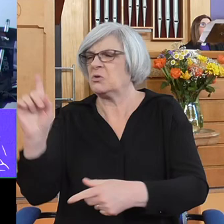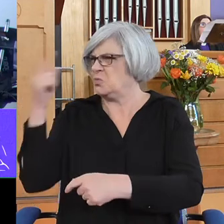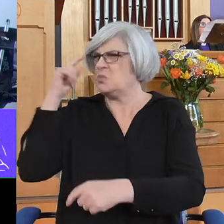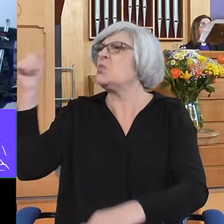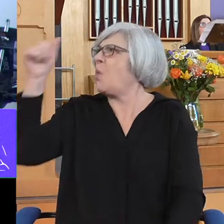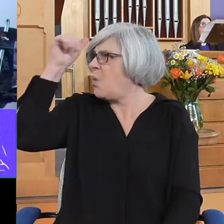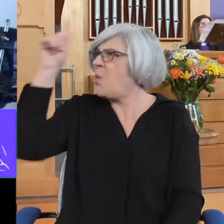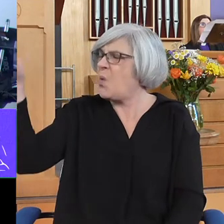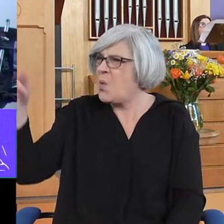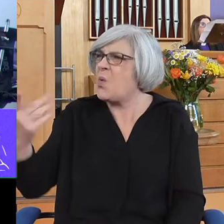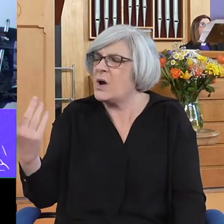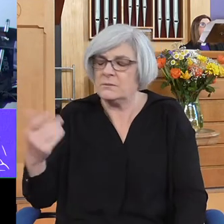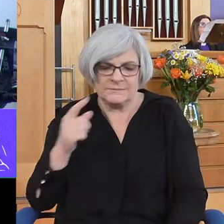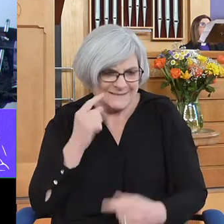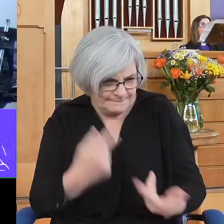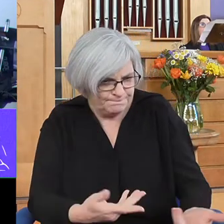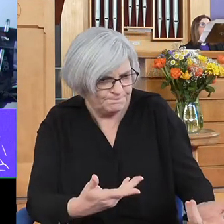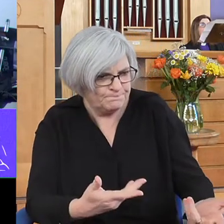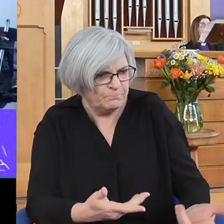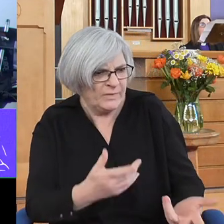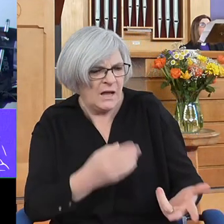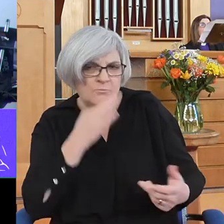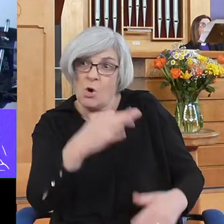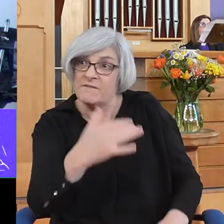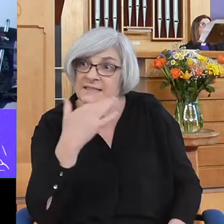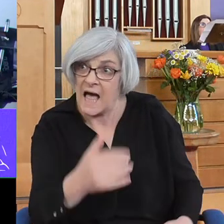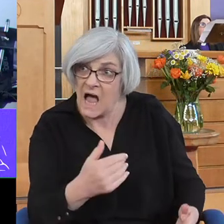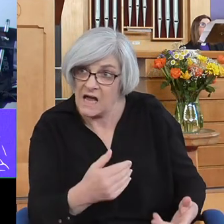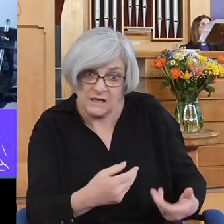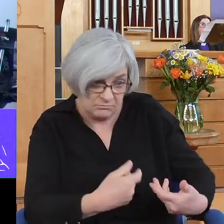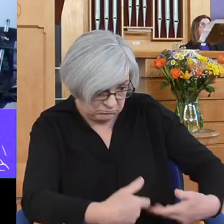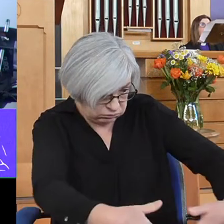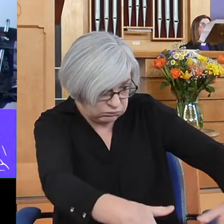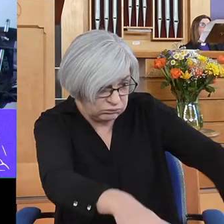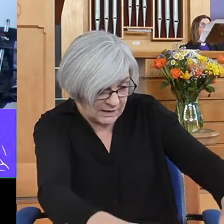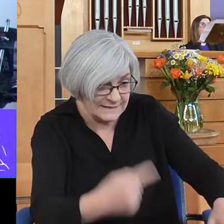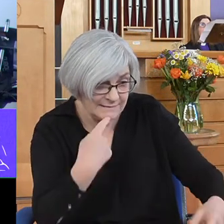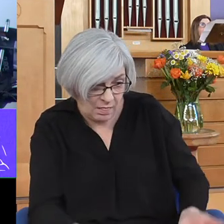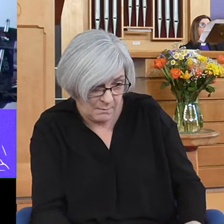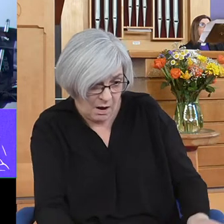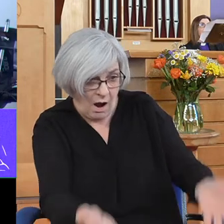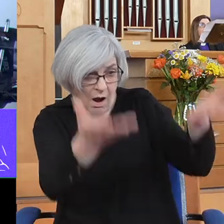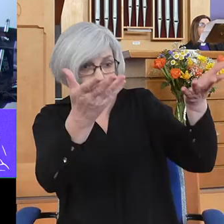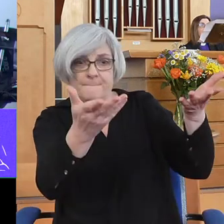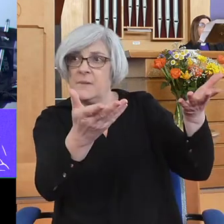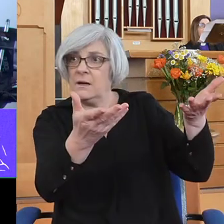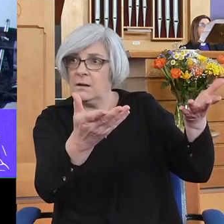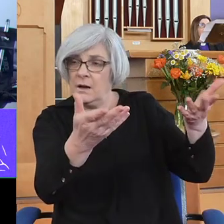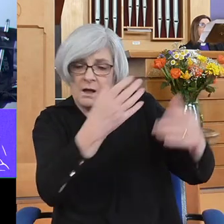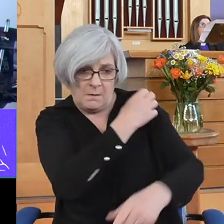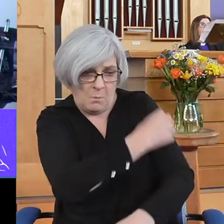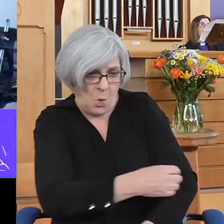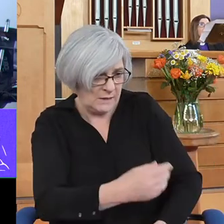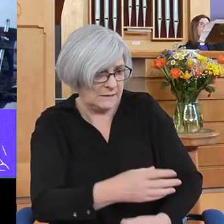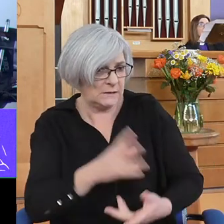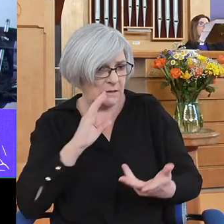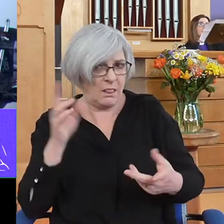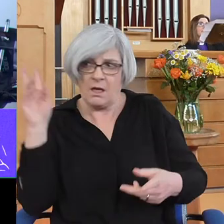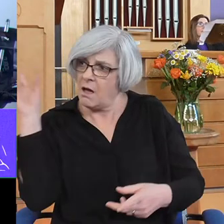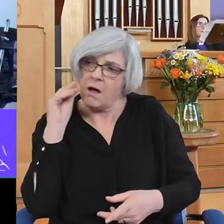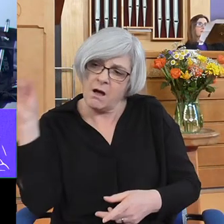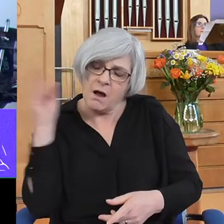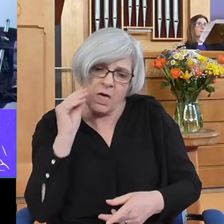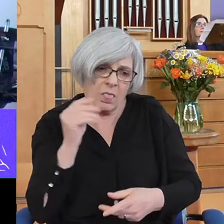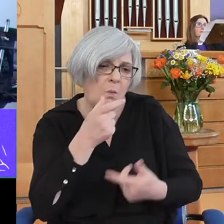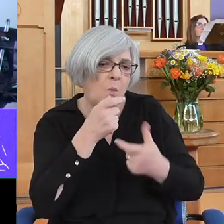know. Then he said to me, Prophesy to these bones and say to them, Dry bones, hear the word of the Lord. This is